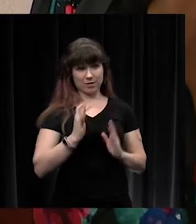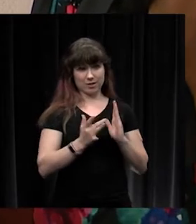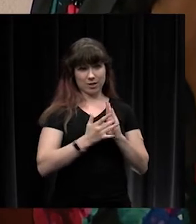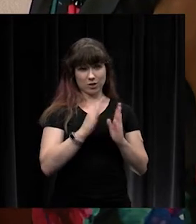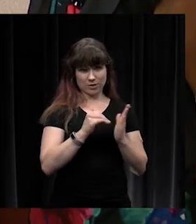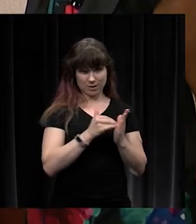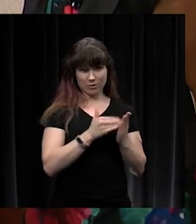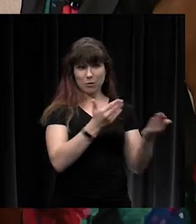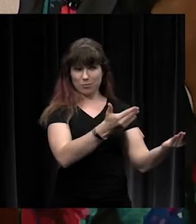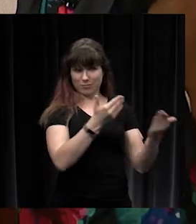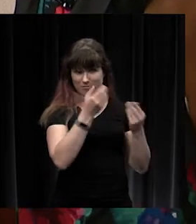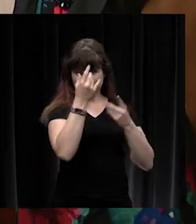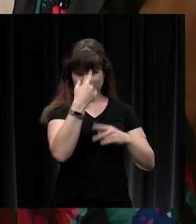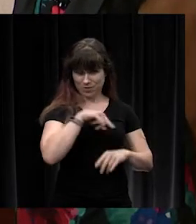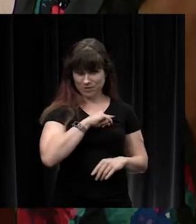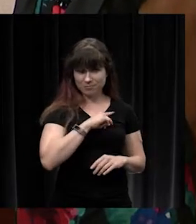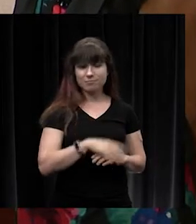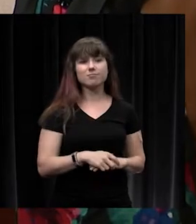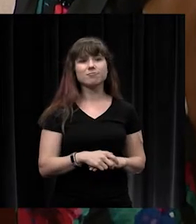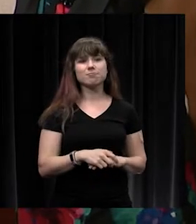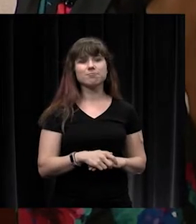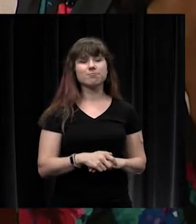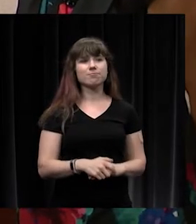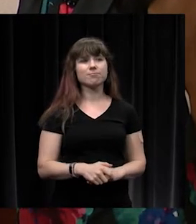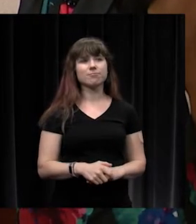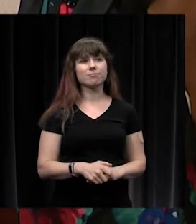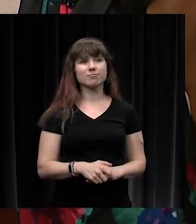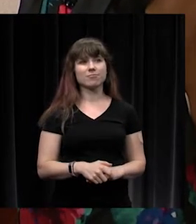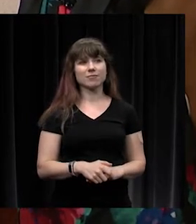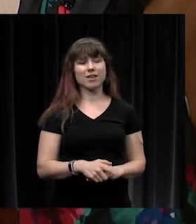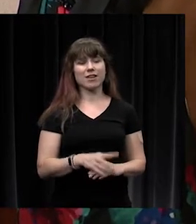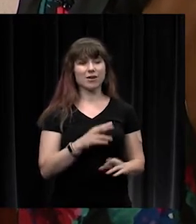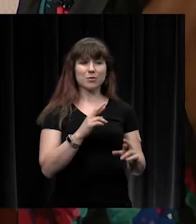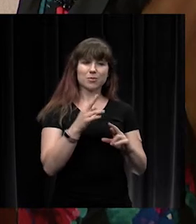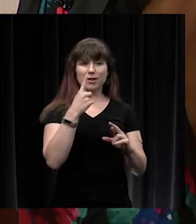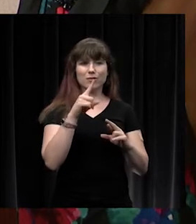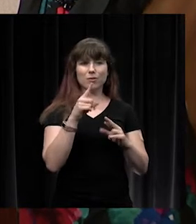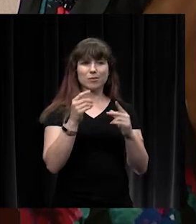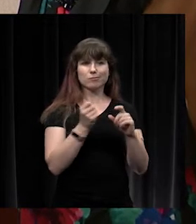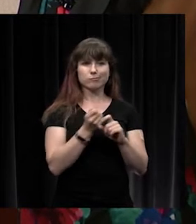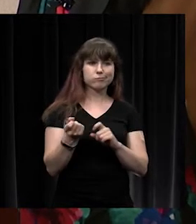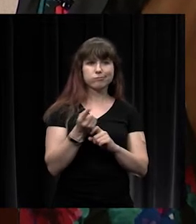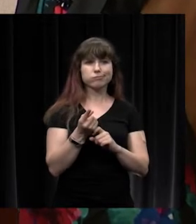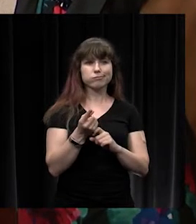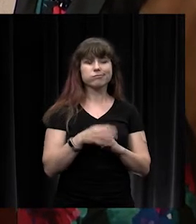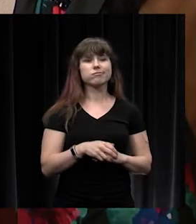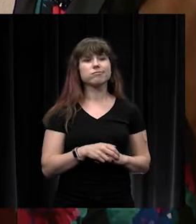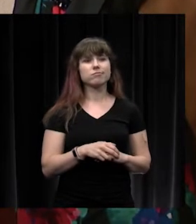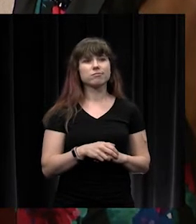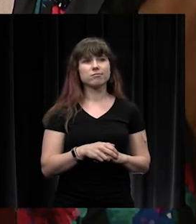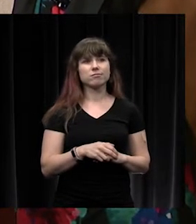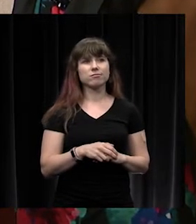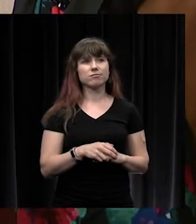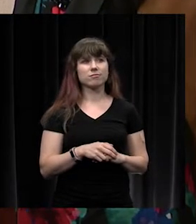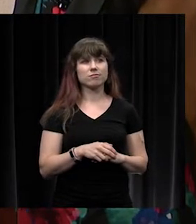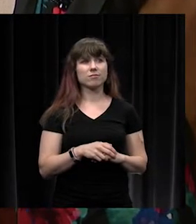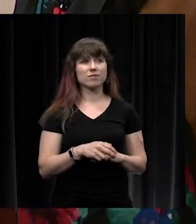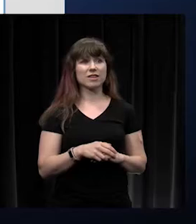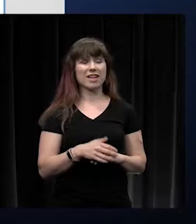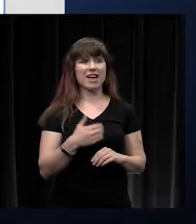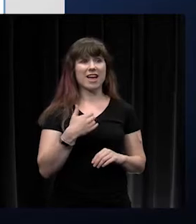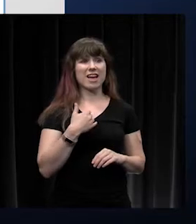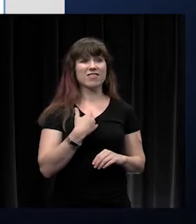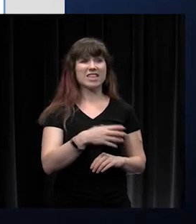some information for us on things that they are doing and have been doing to prepare for that. Everything from re-imaging